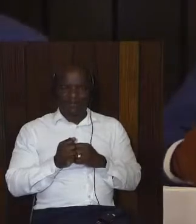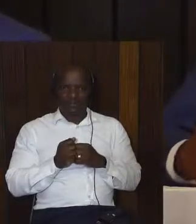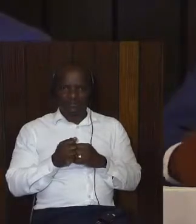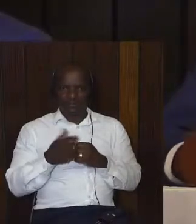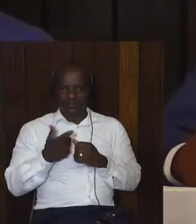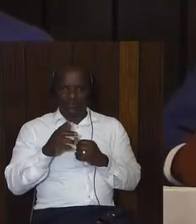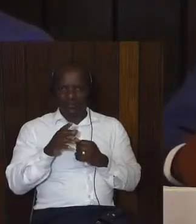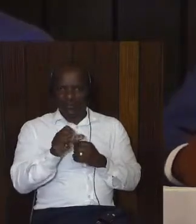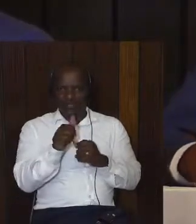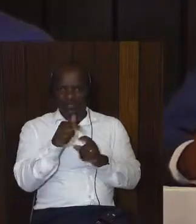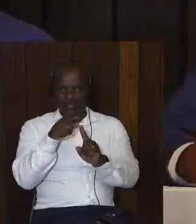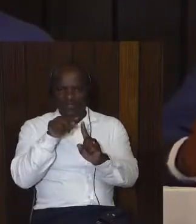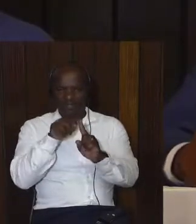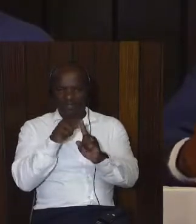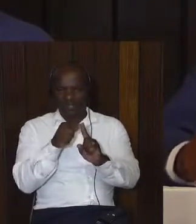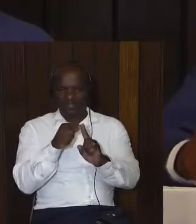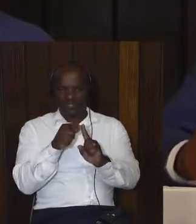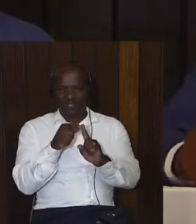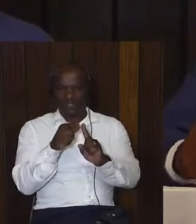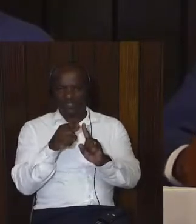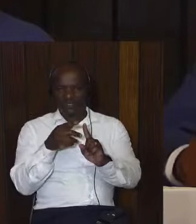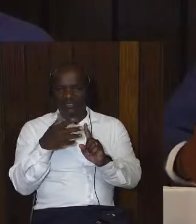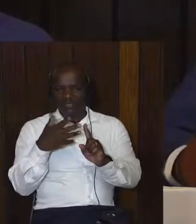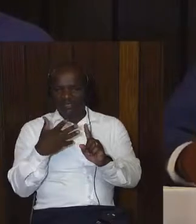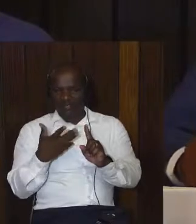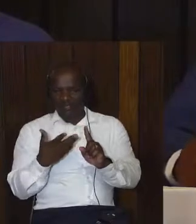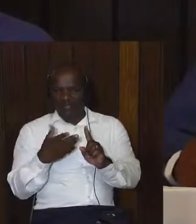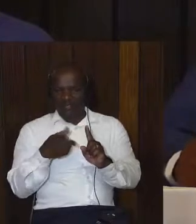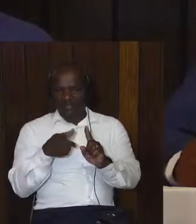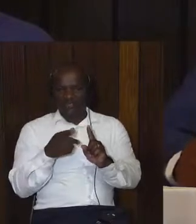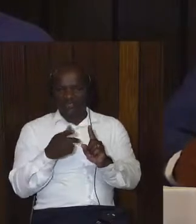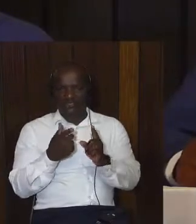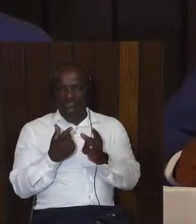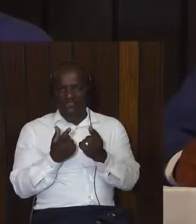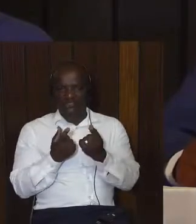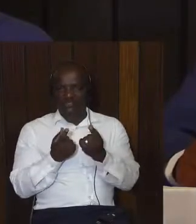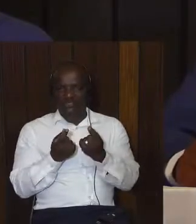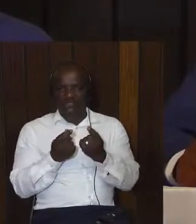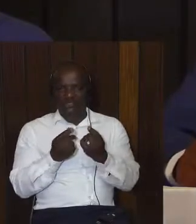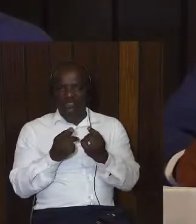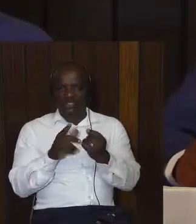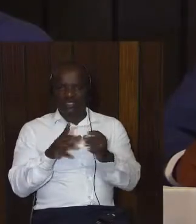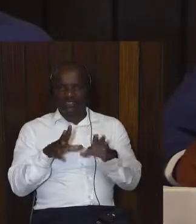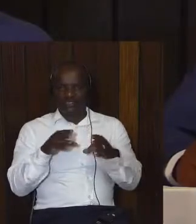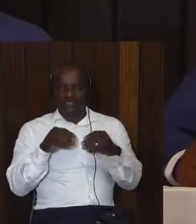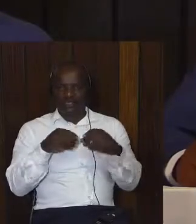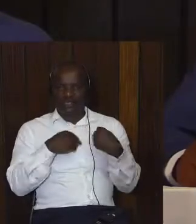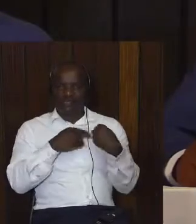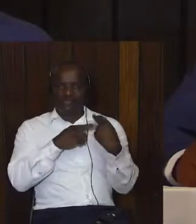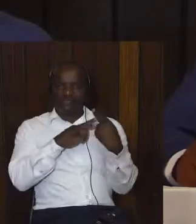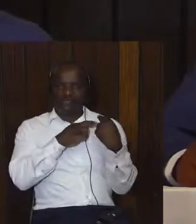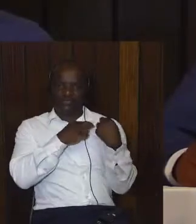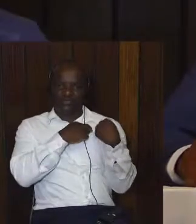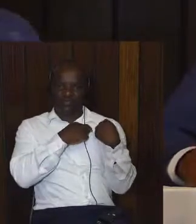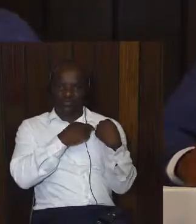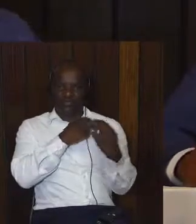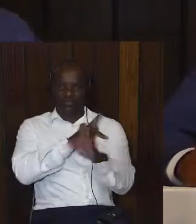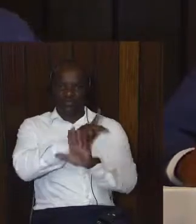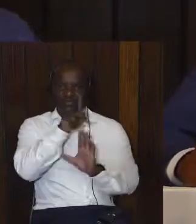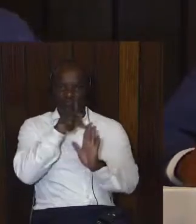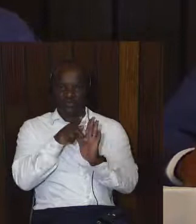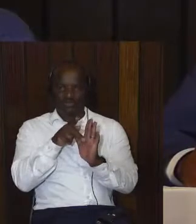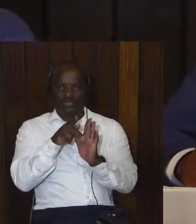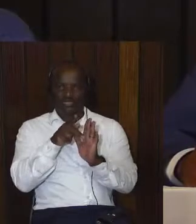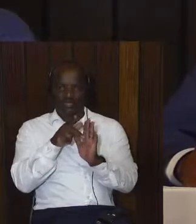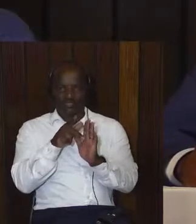at some point, or at what point do they take responsibility of the project management, of